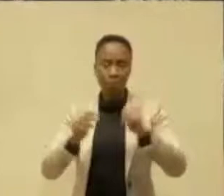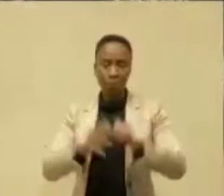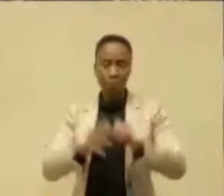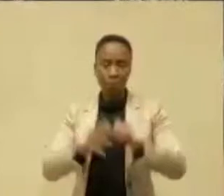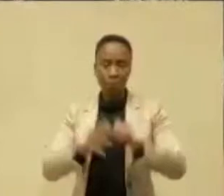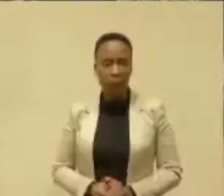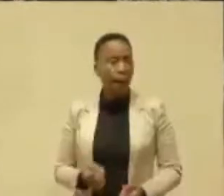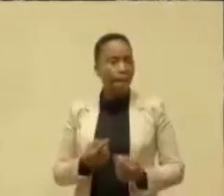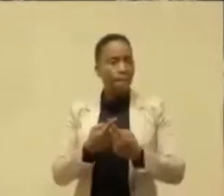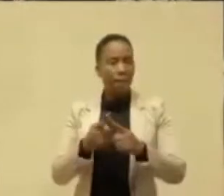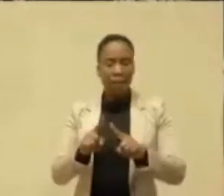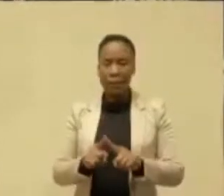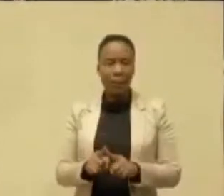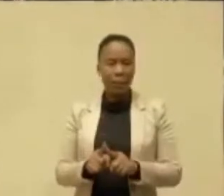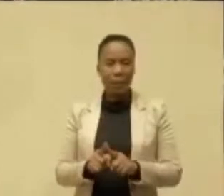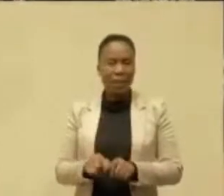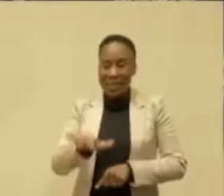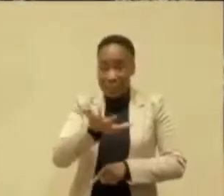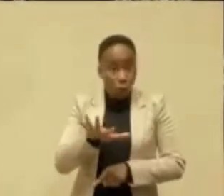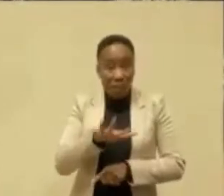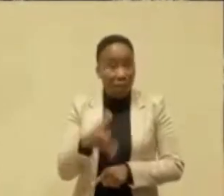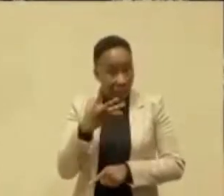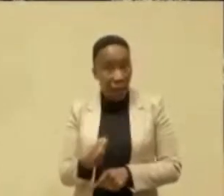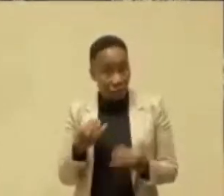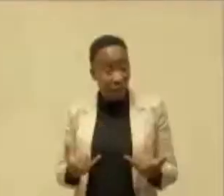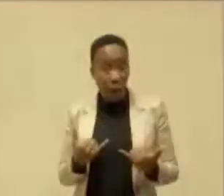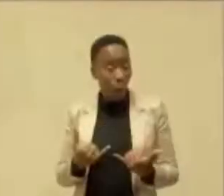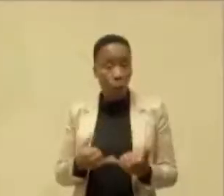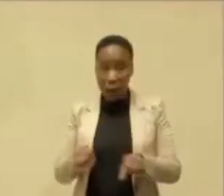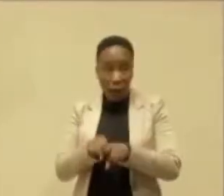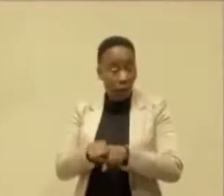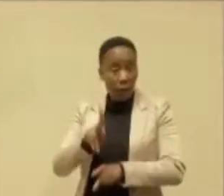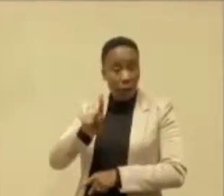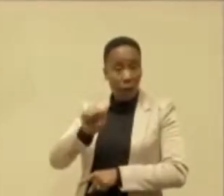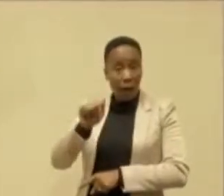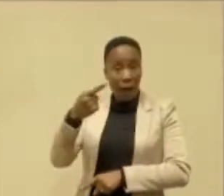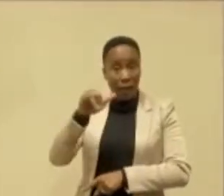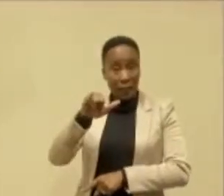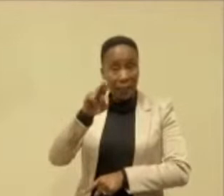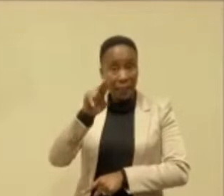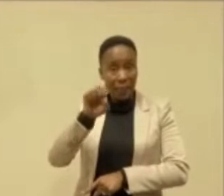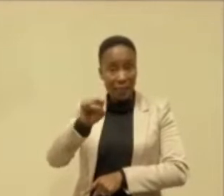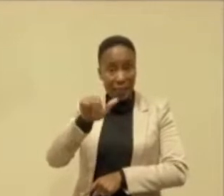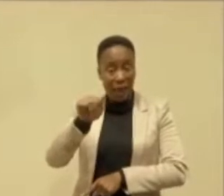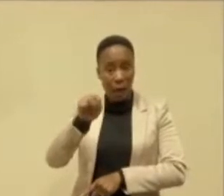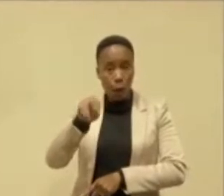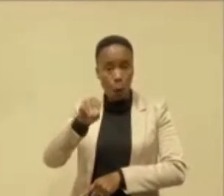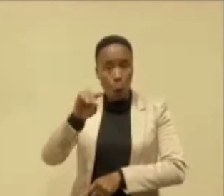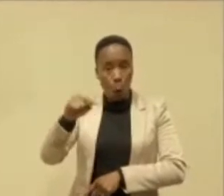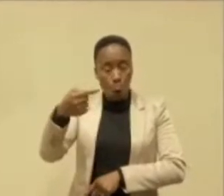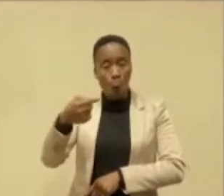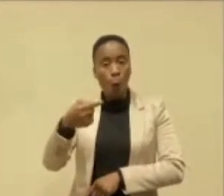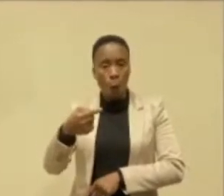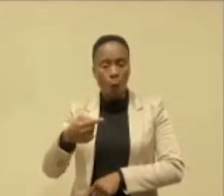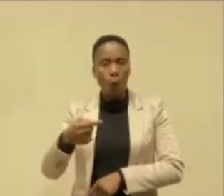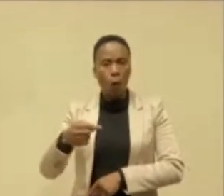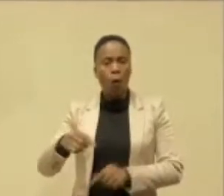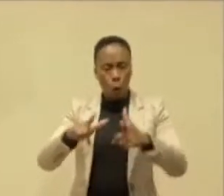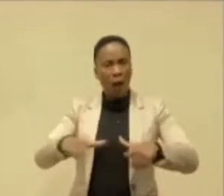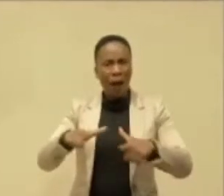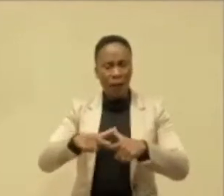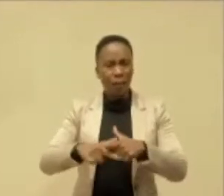but not to have the situation aaron and leona for an example local minister executive mayor